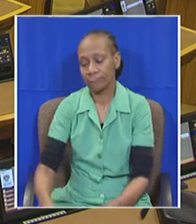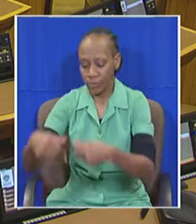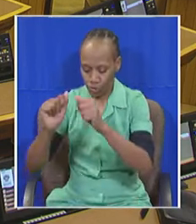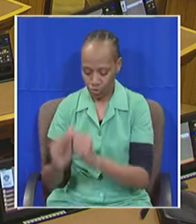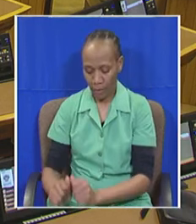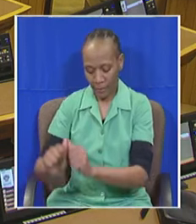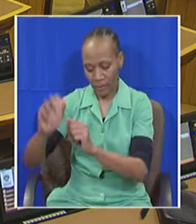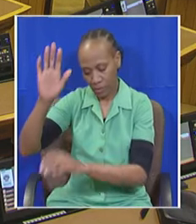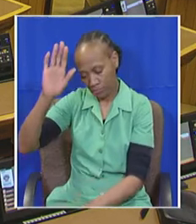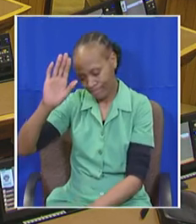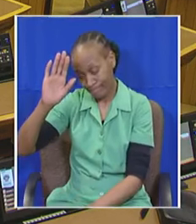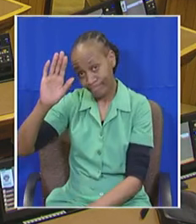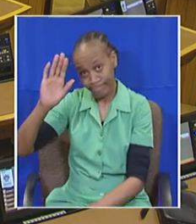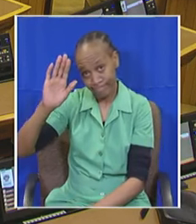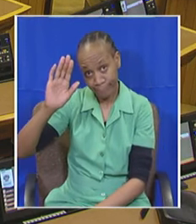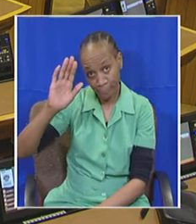Chairperson.